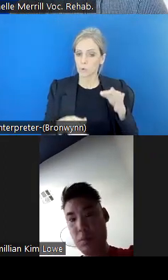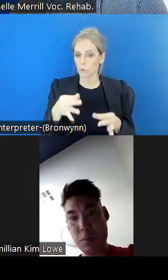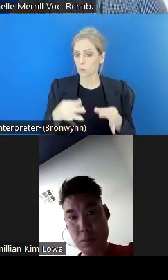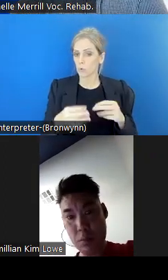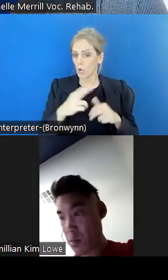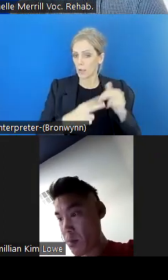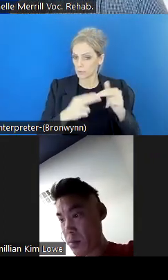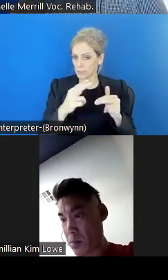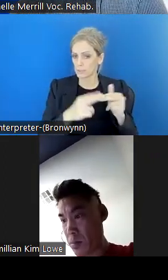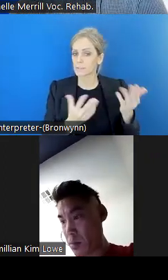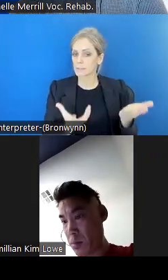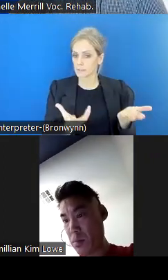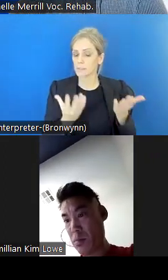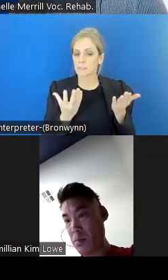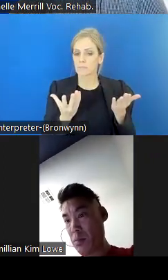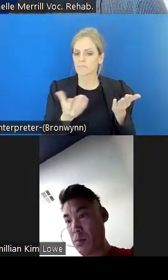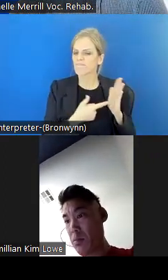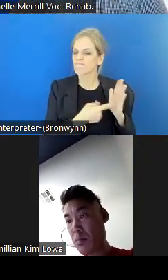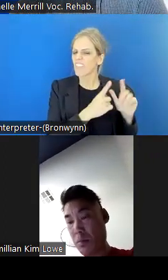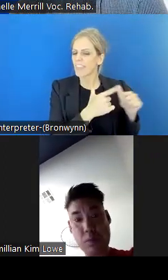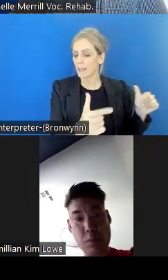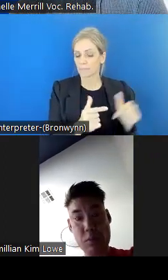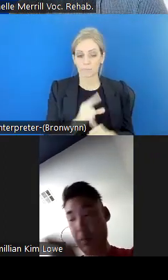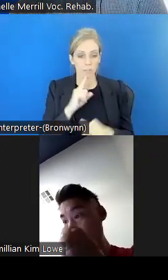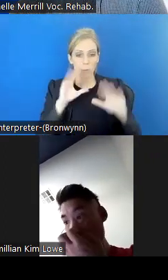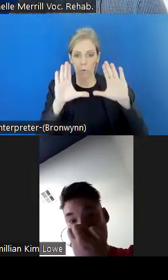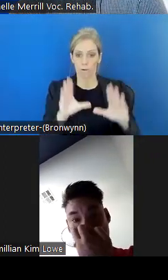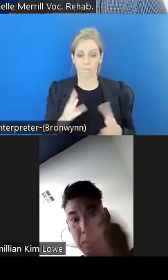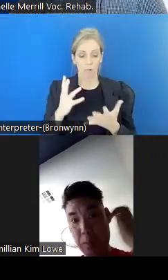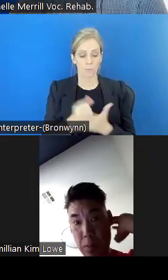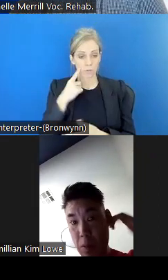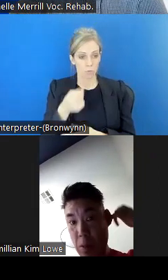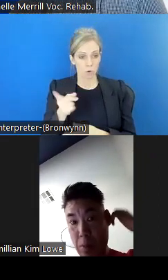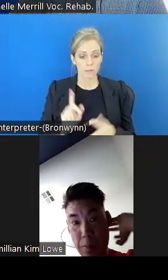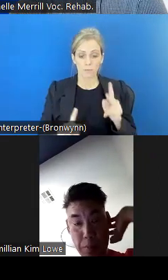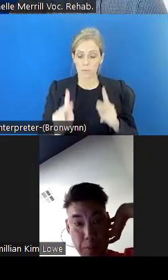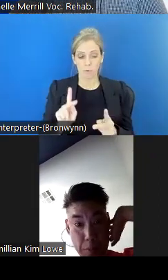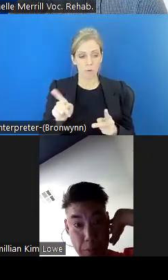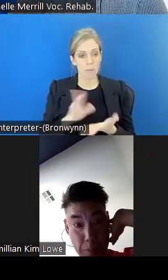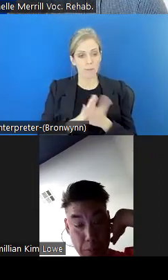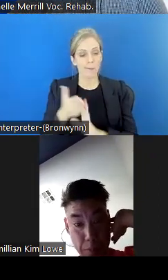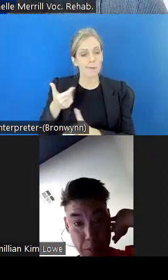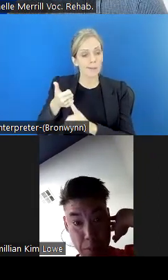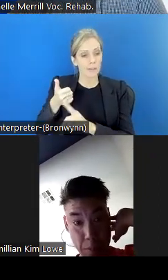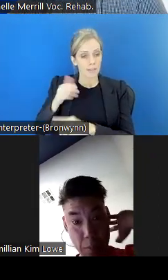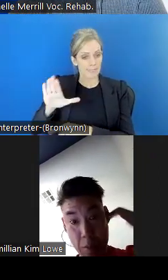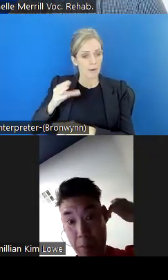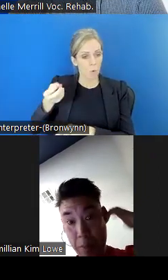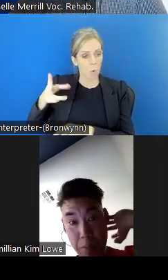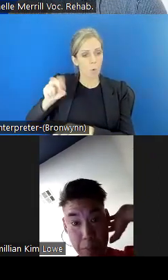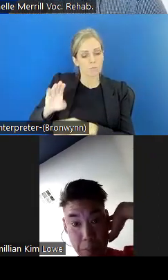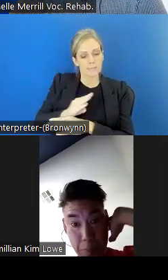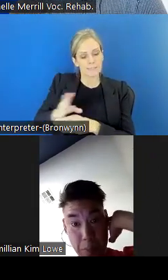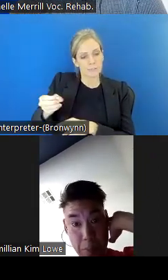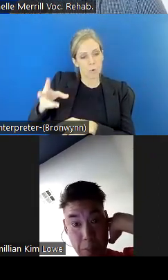are wonderful opportunities. These people become their own business owners, and they hire their own staff, and yet they get the support of